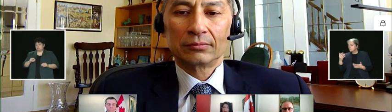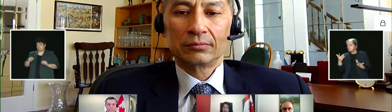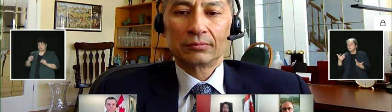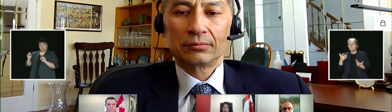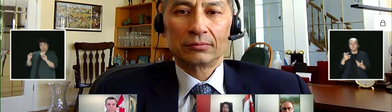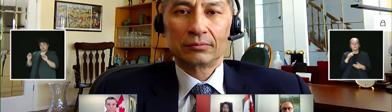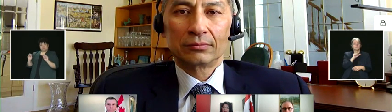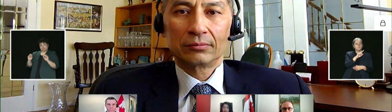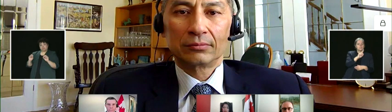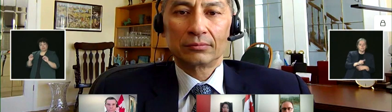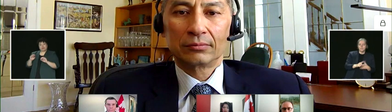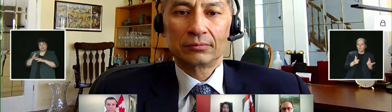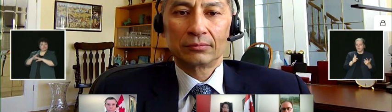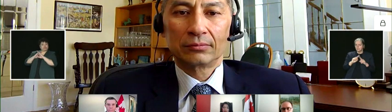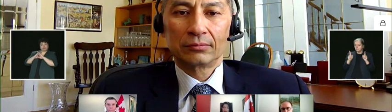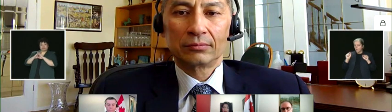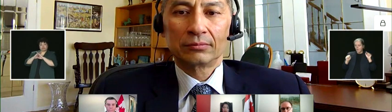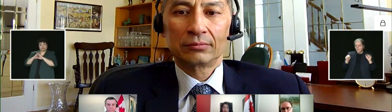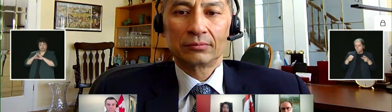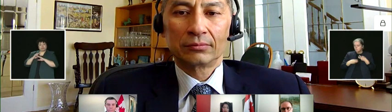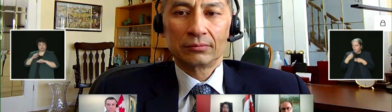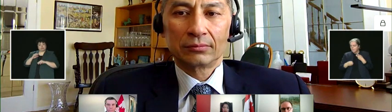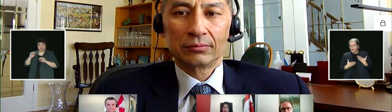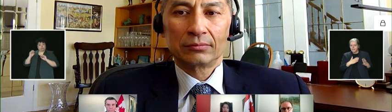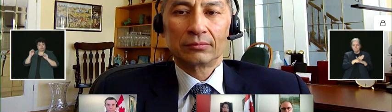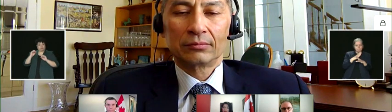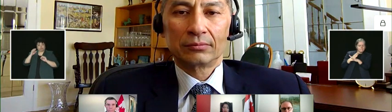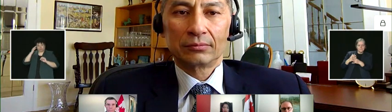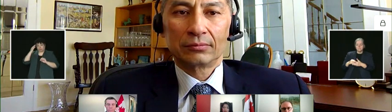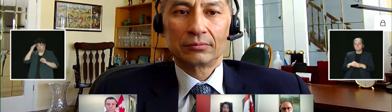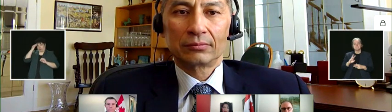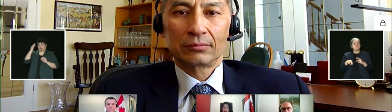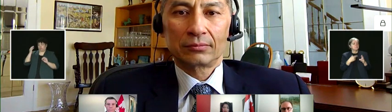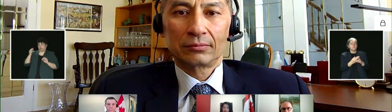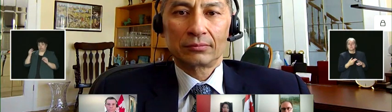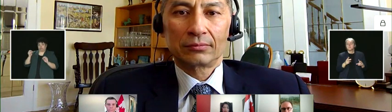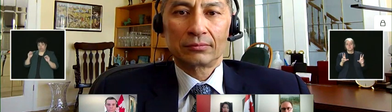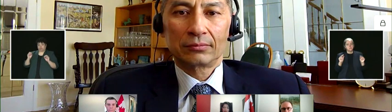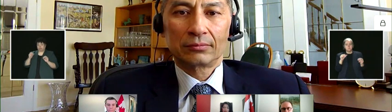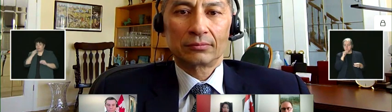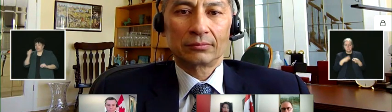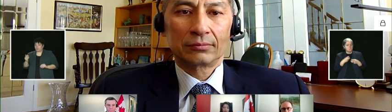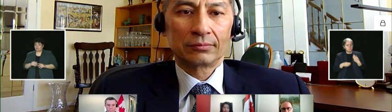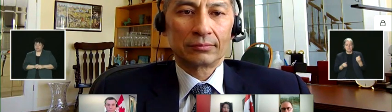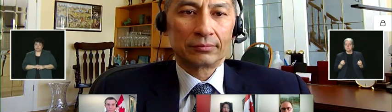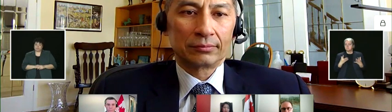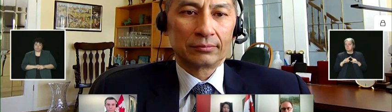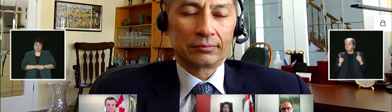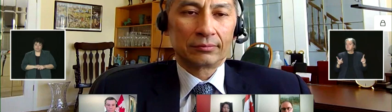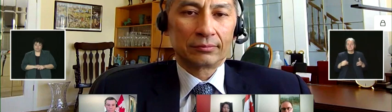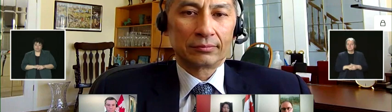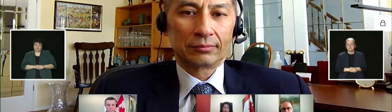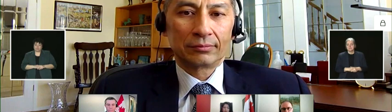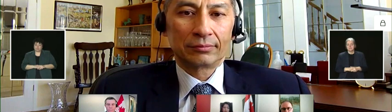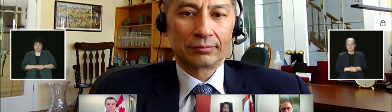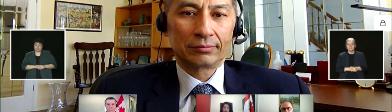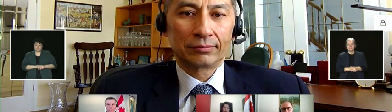There is no difference, and there is no impediment that we are aware of. Thank you.